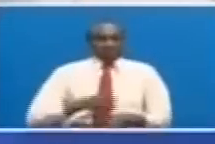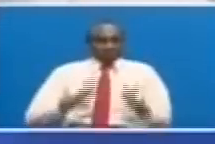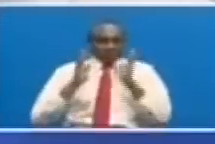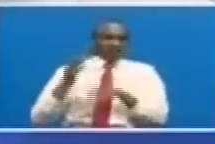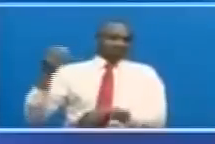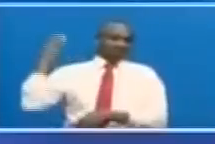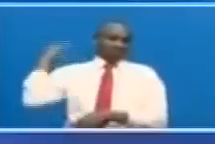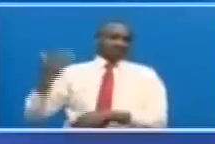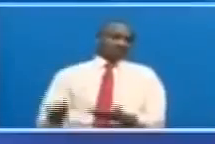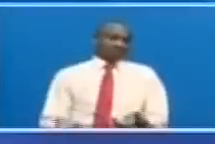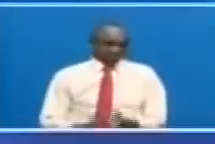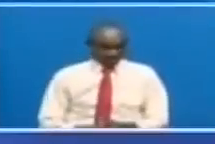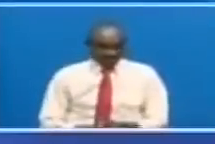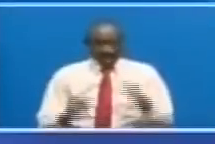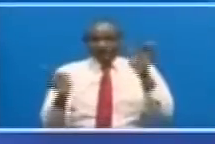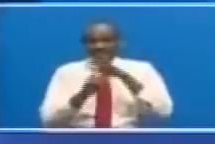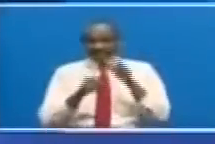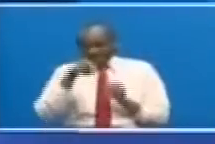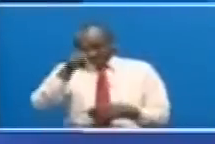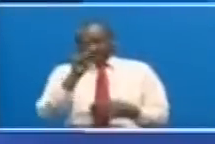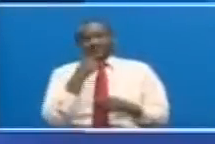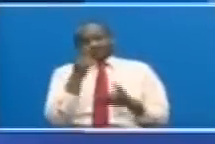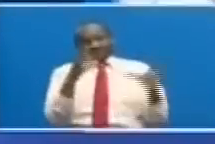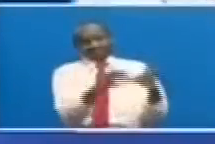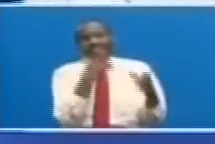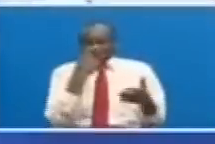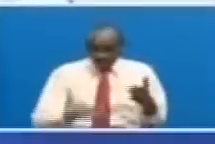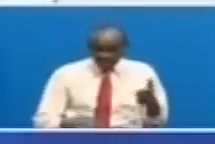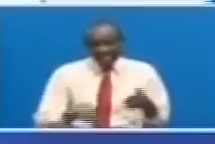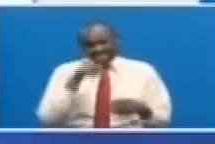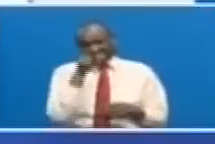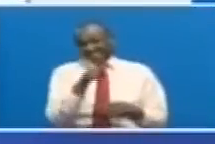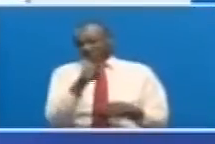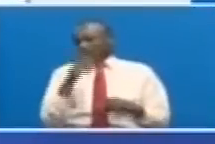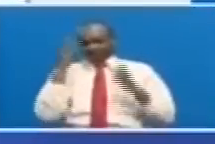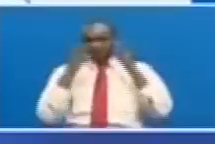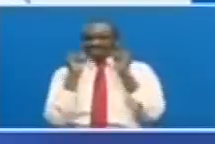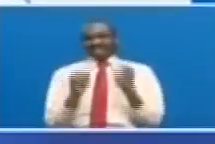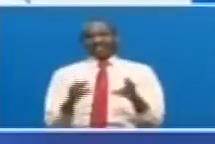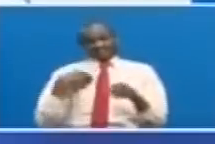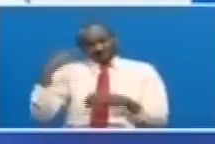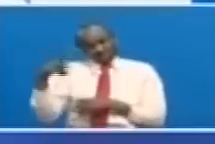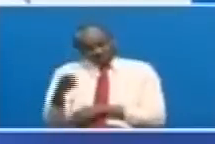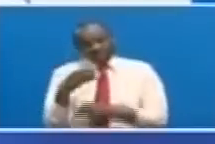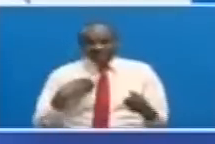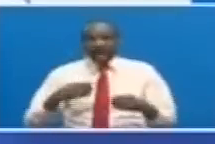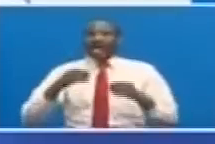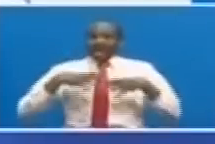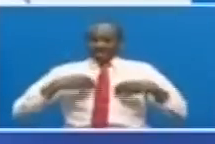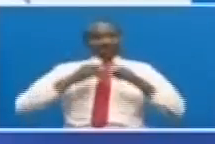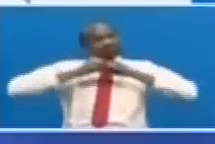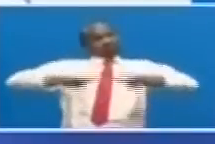back to the 70s. The ministry on its part says the freeze is no cause for worry, that the devolution of health had